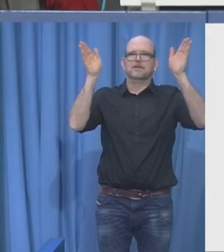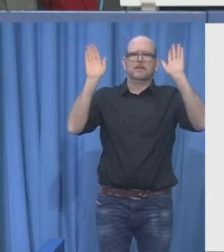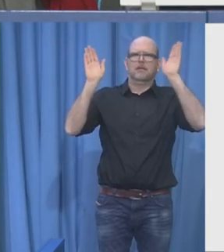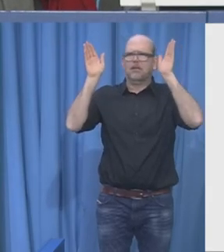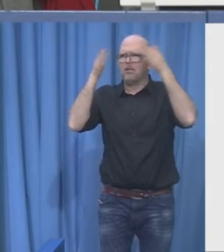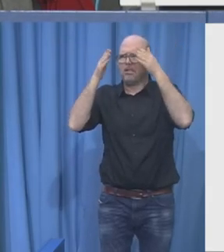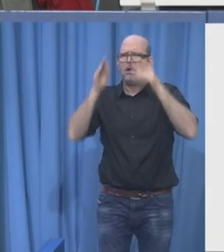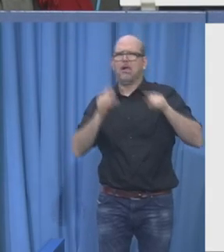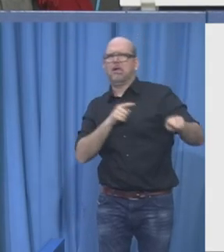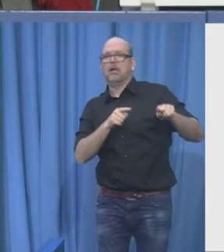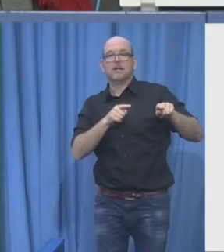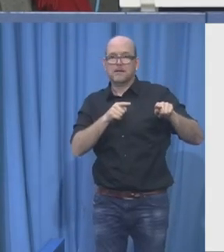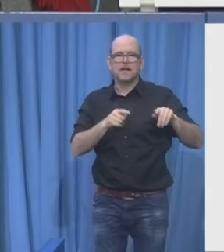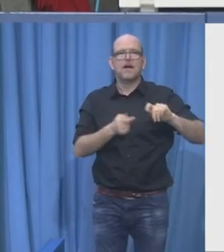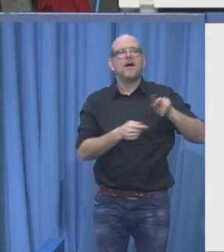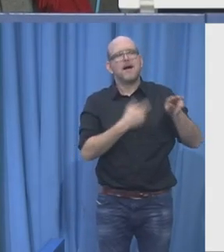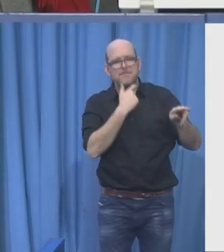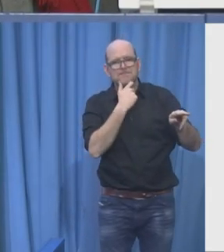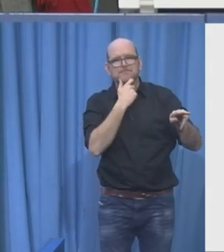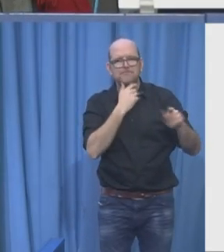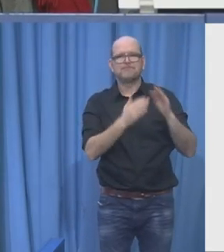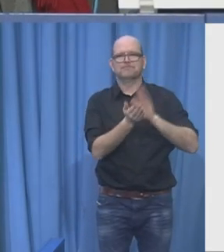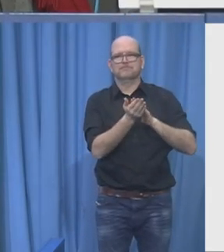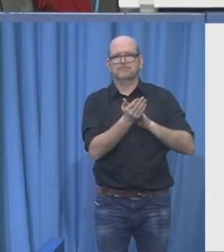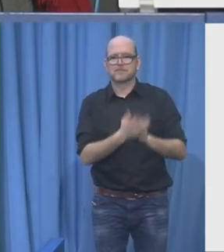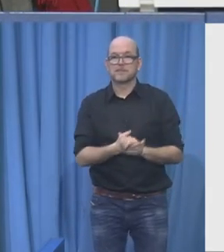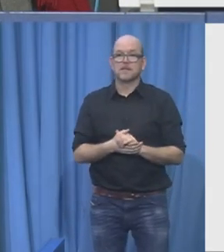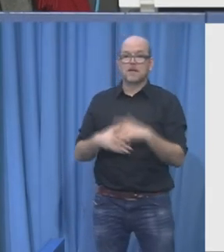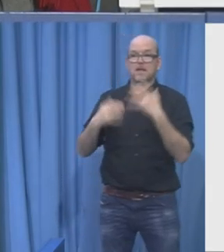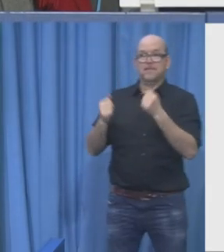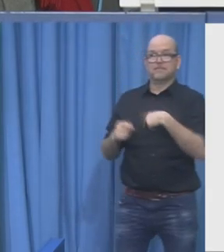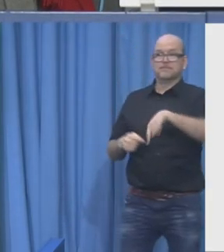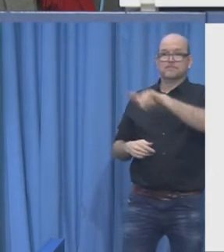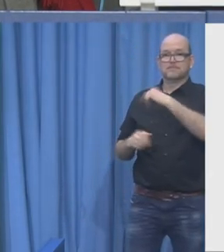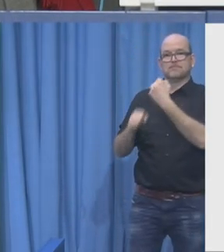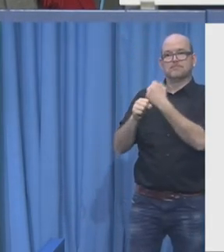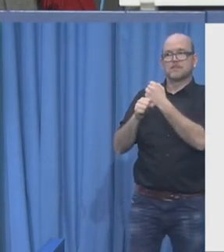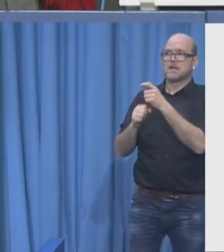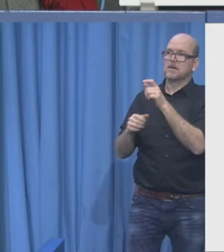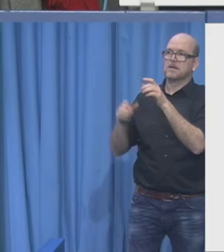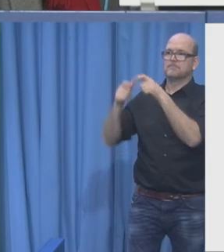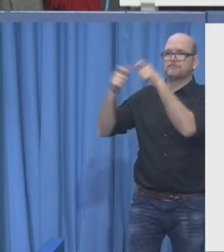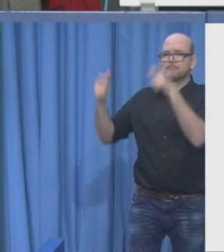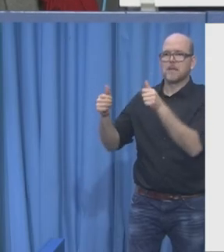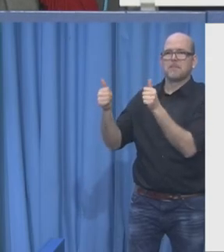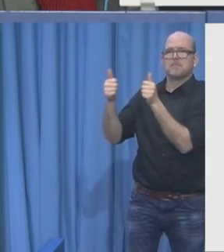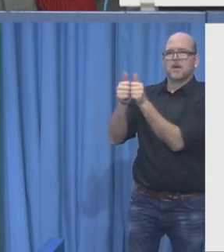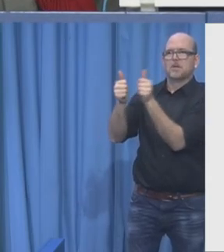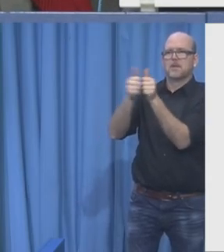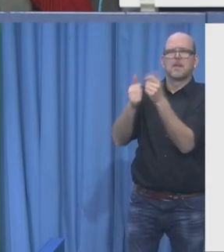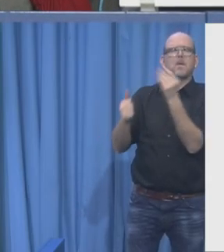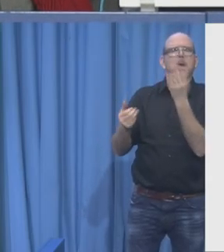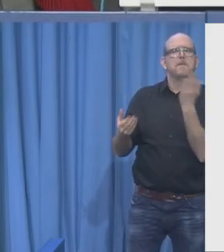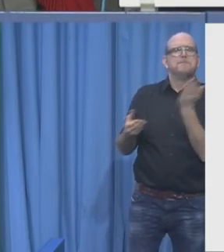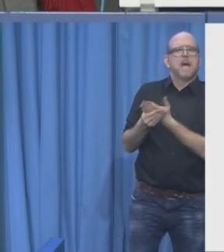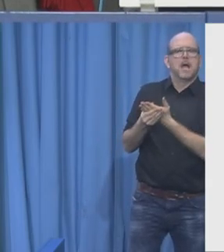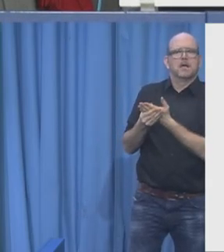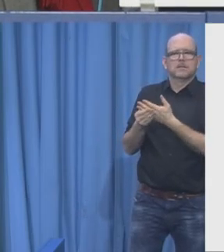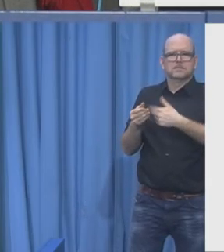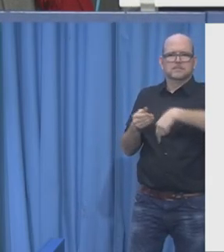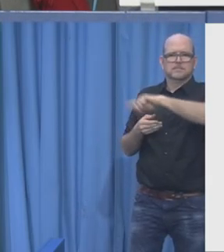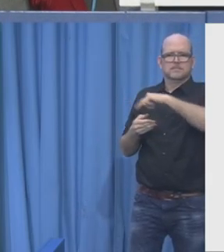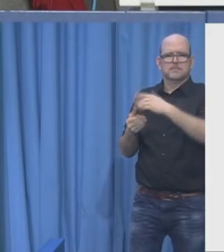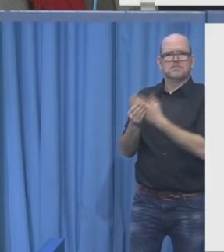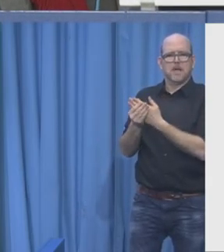stress the partnership hand in hand with the community, with the visually impaired women themselves. We have been working hand in hand with